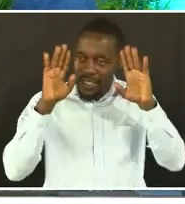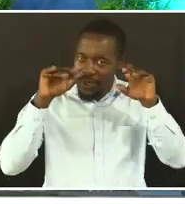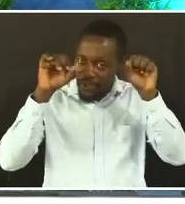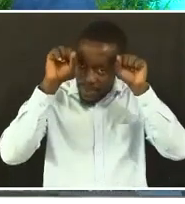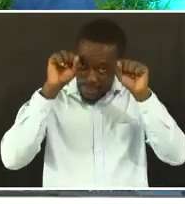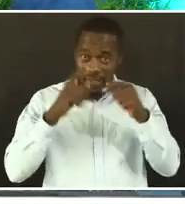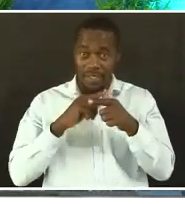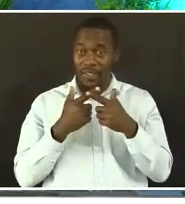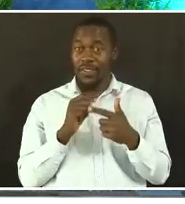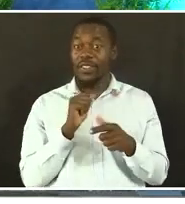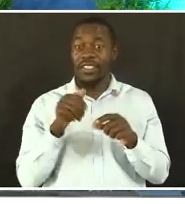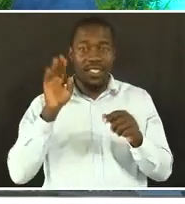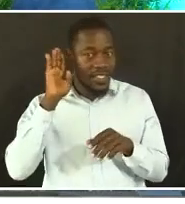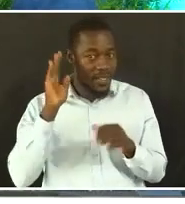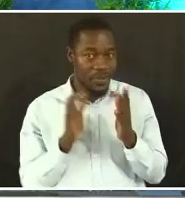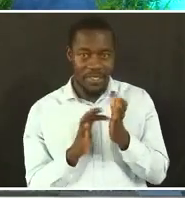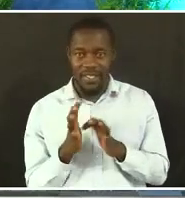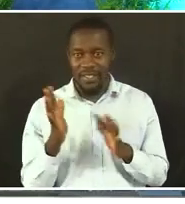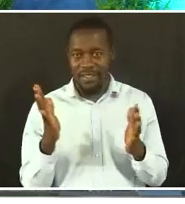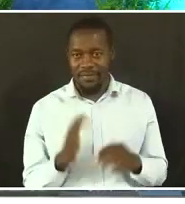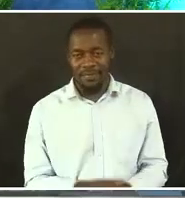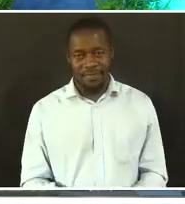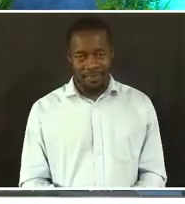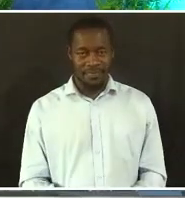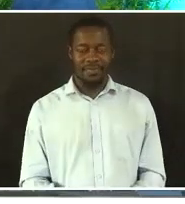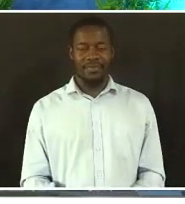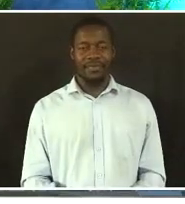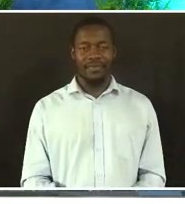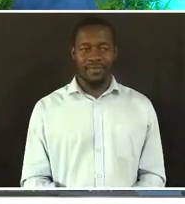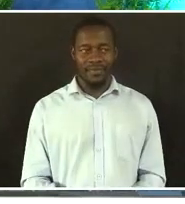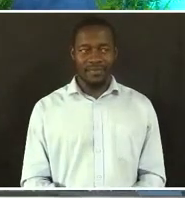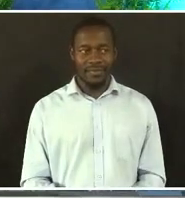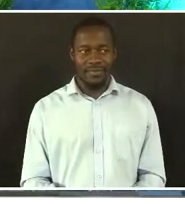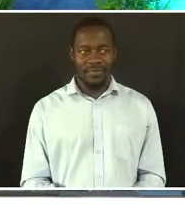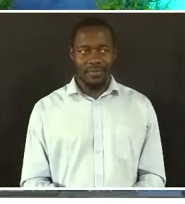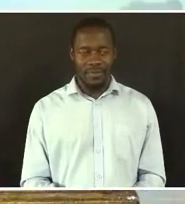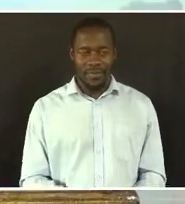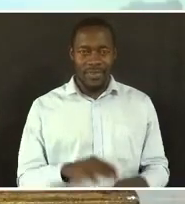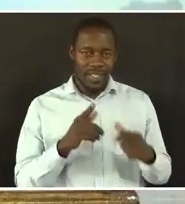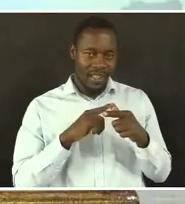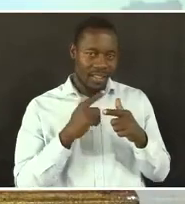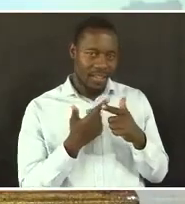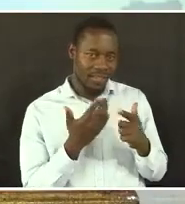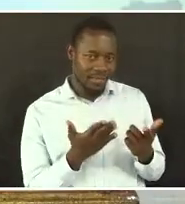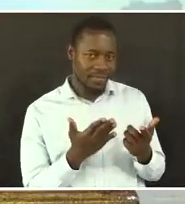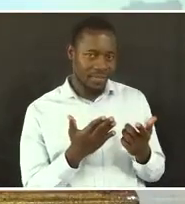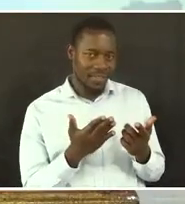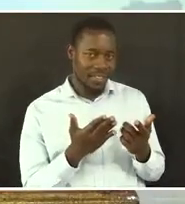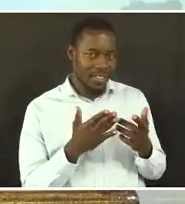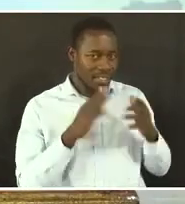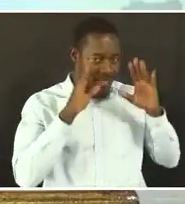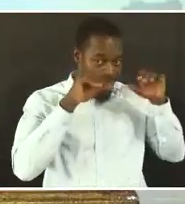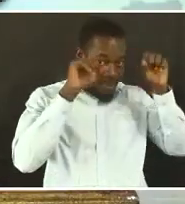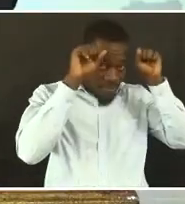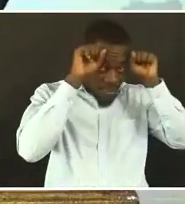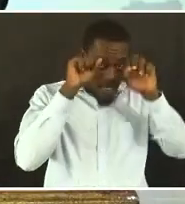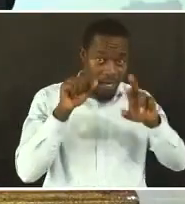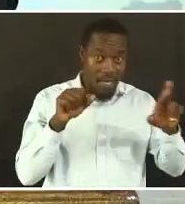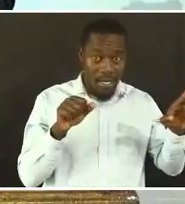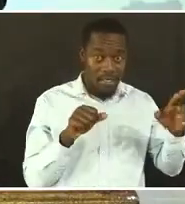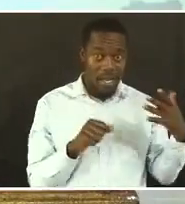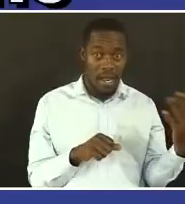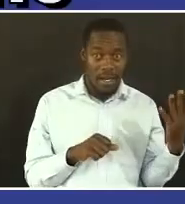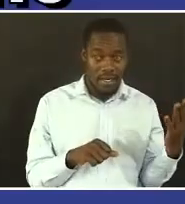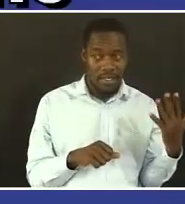But preacher, finish. Okay. Then shall the king say to those on the right hand, the sheep. The king shall say to